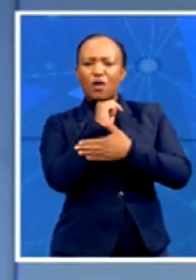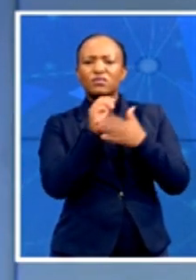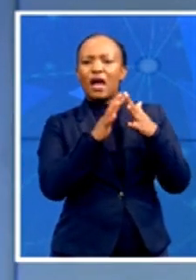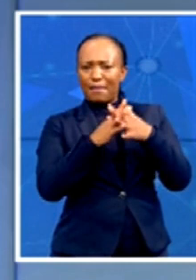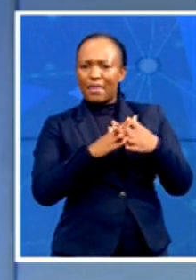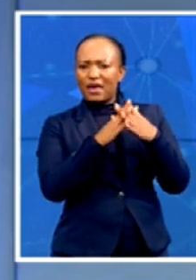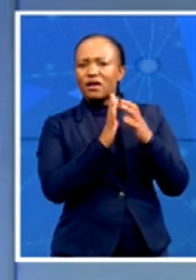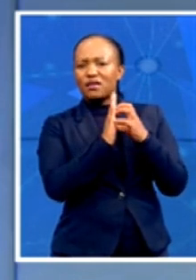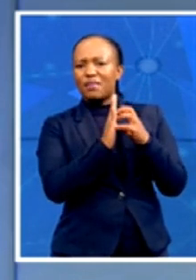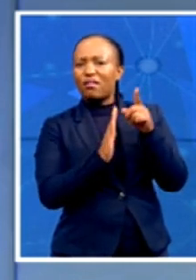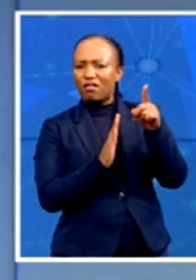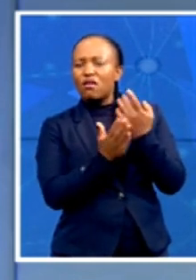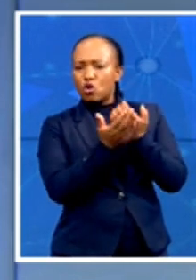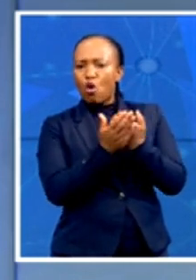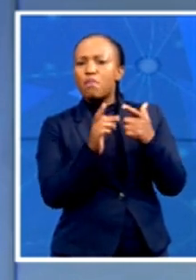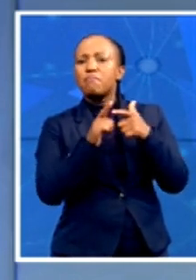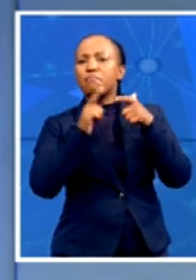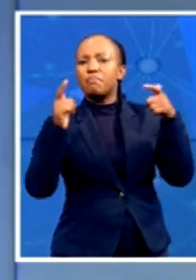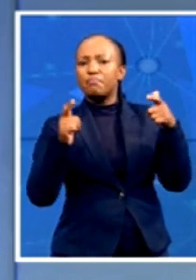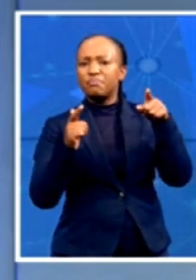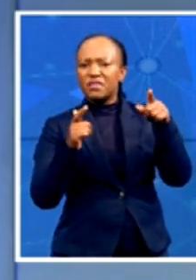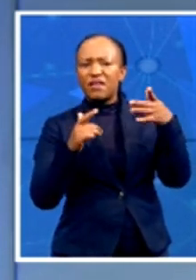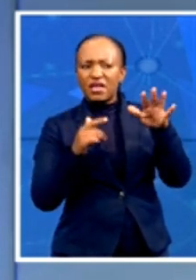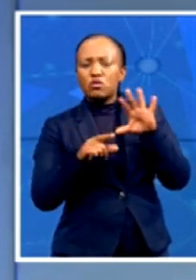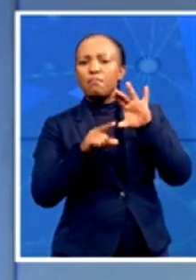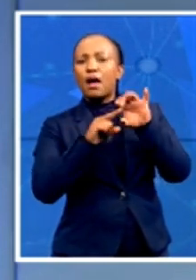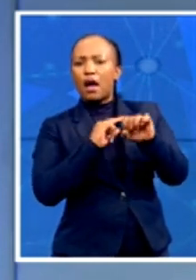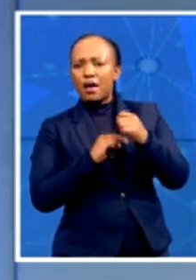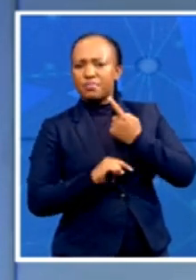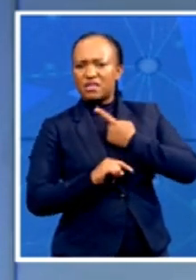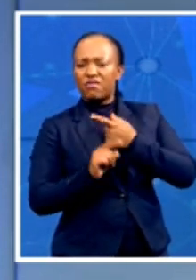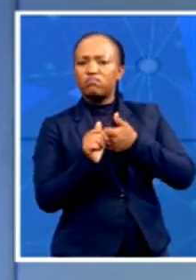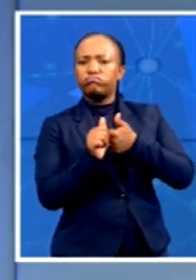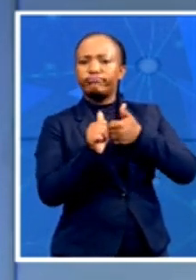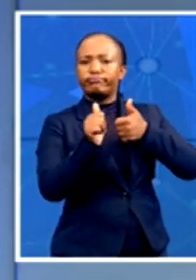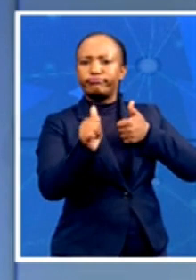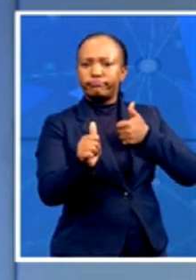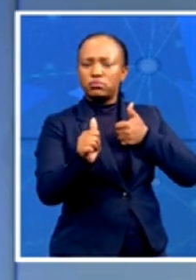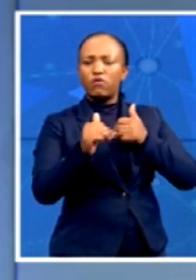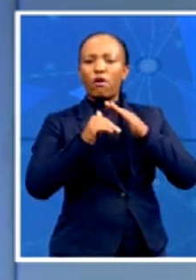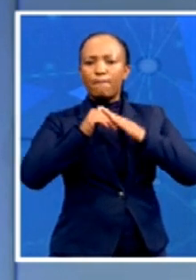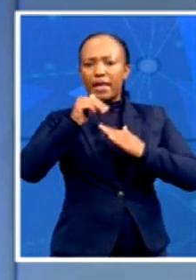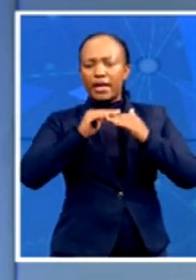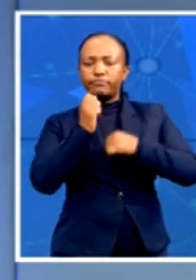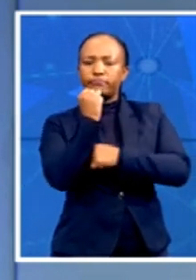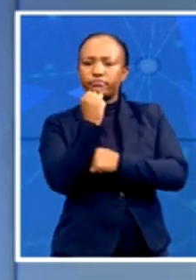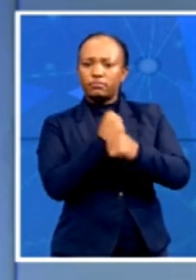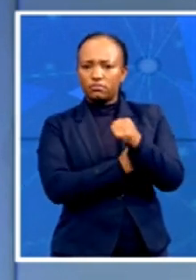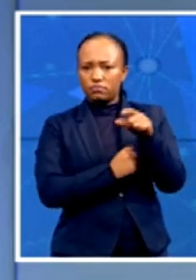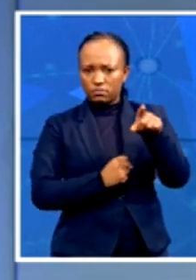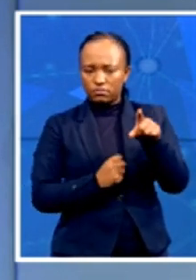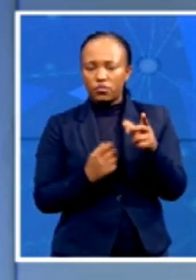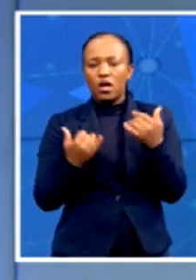recently that they have fallen behind when it comes to infrastructure. And it is for this reason that even President Biden